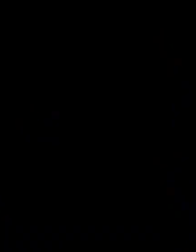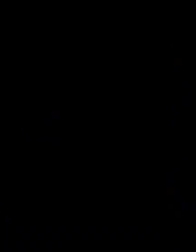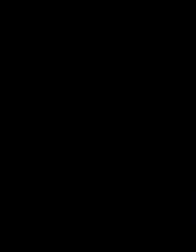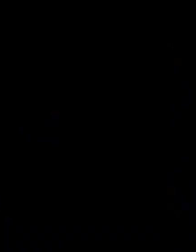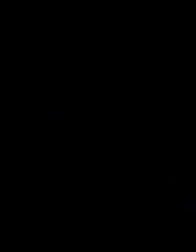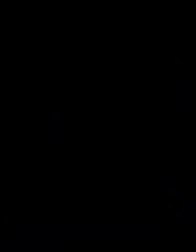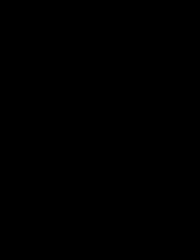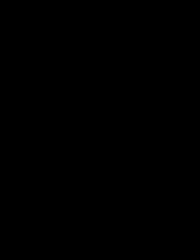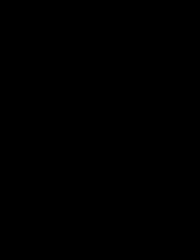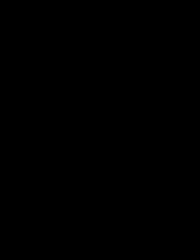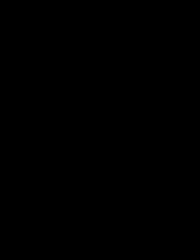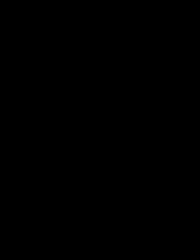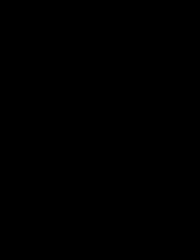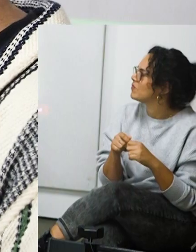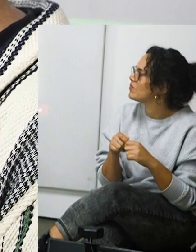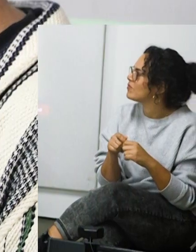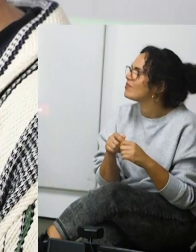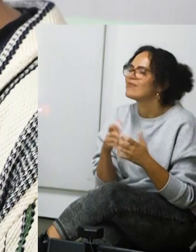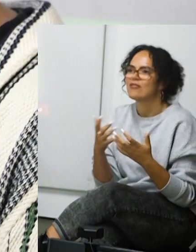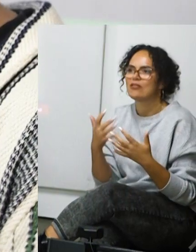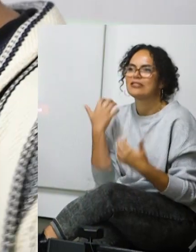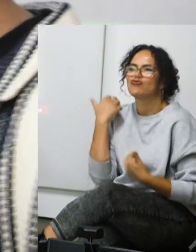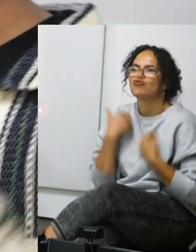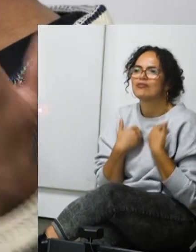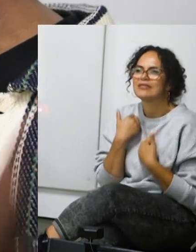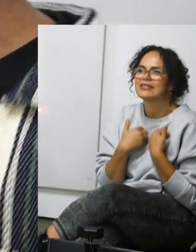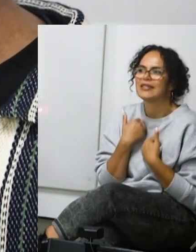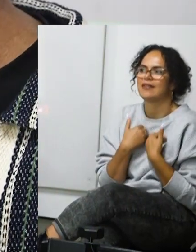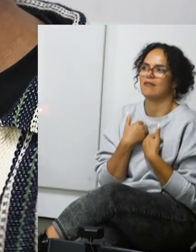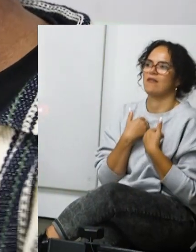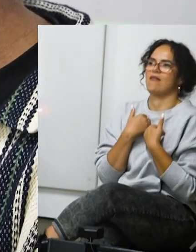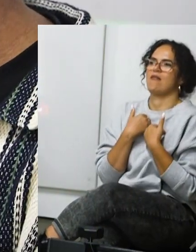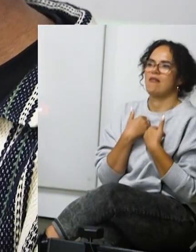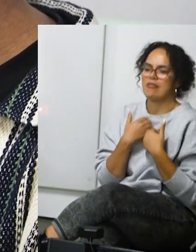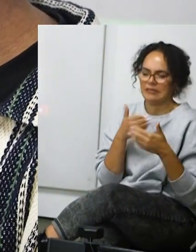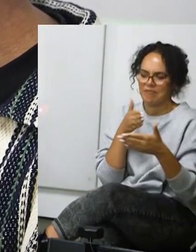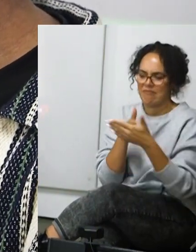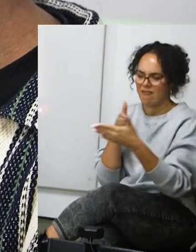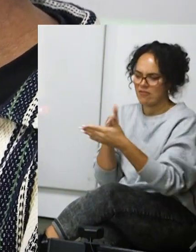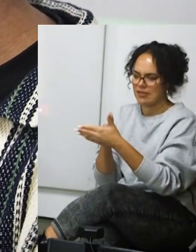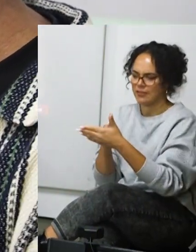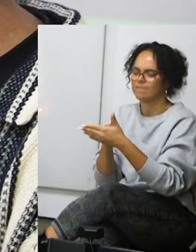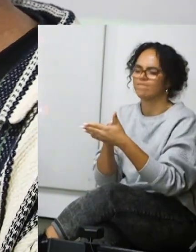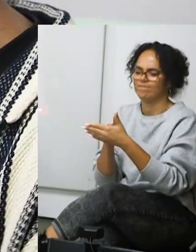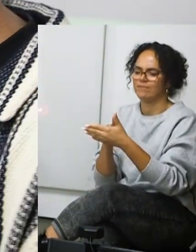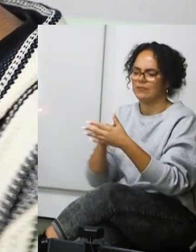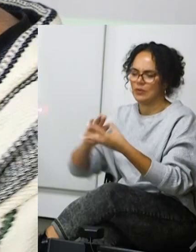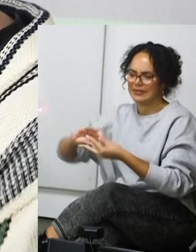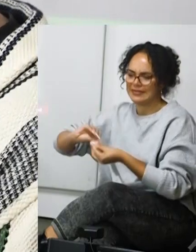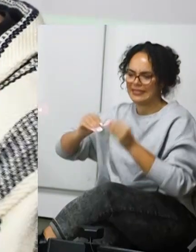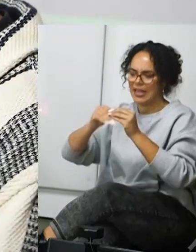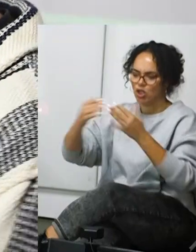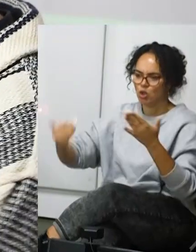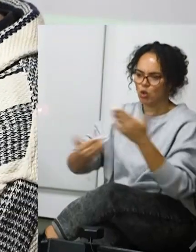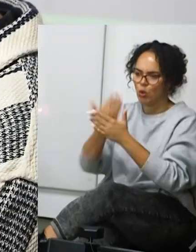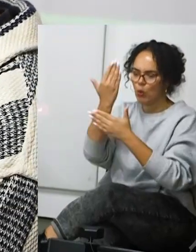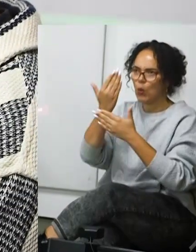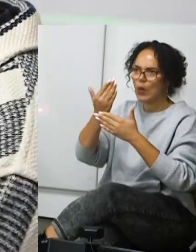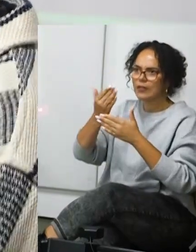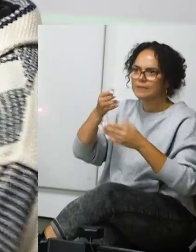Amazing. Well, yeah, thank you so much again to Sohei, Kaya, and Zipporah. I think like the conversation so far has been so amazing in terms of aligning